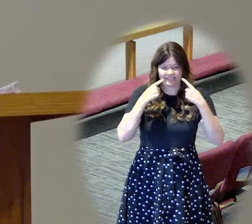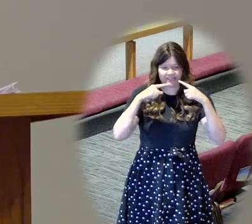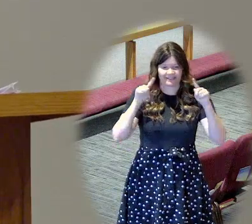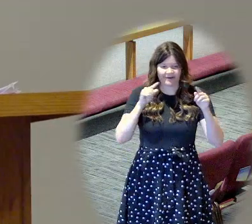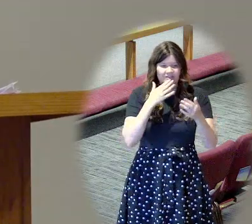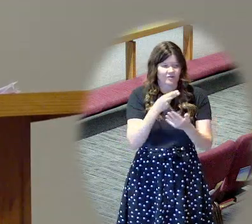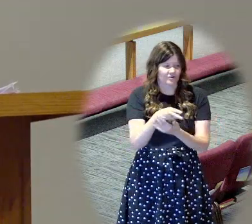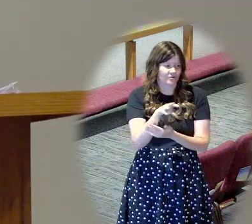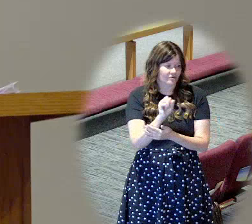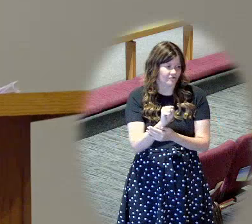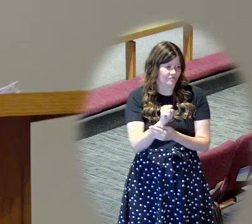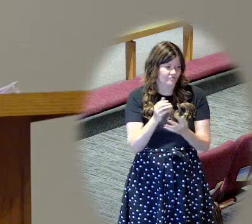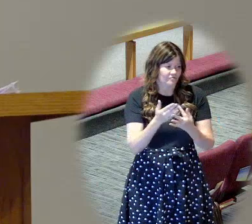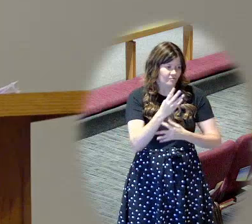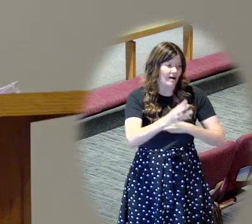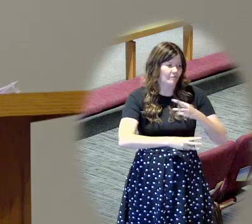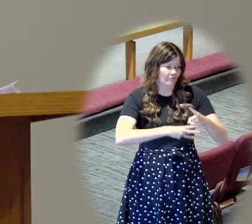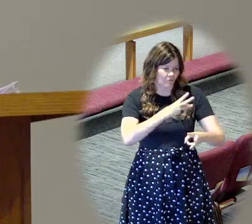to the ends of the earth.